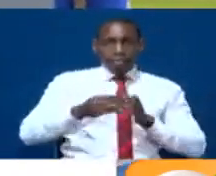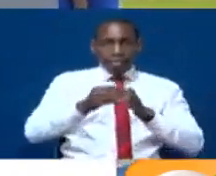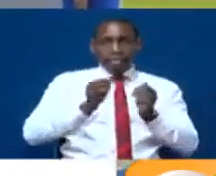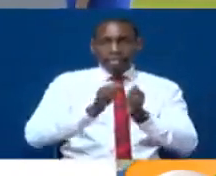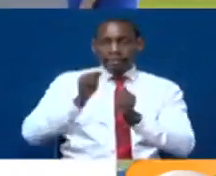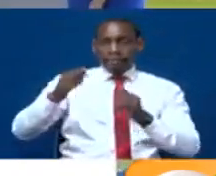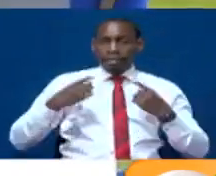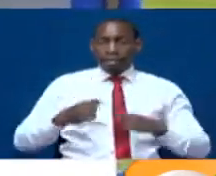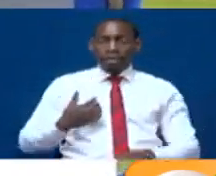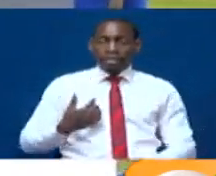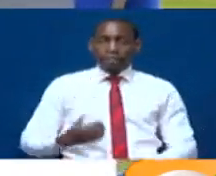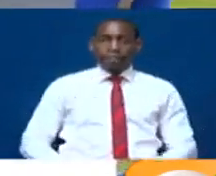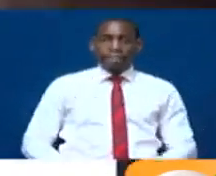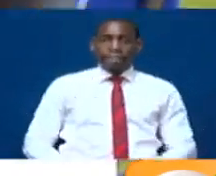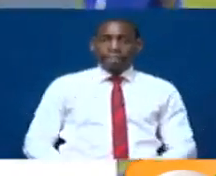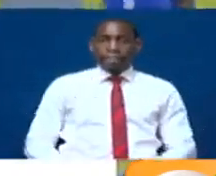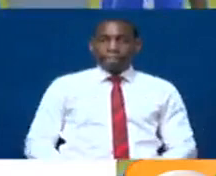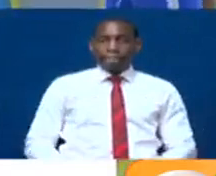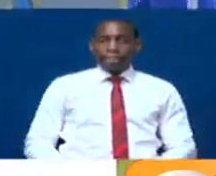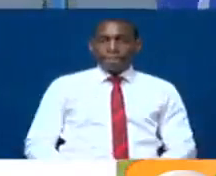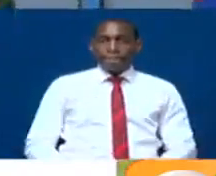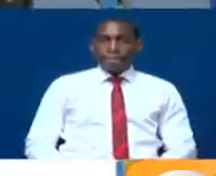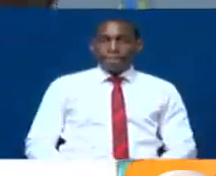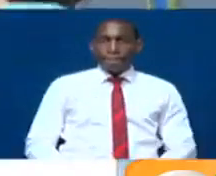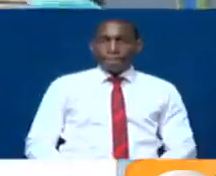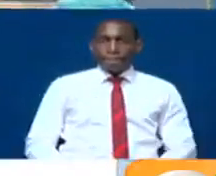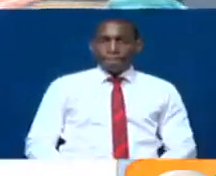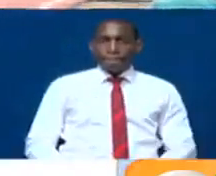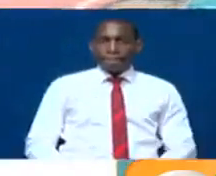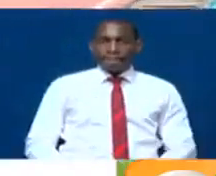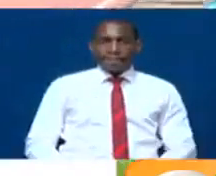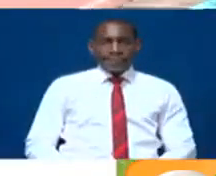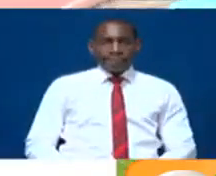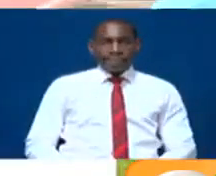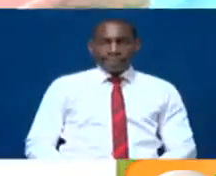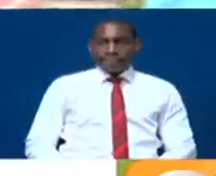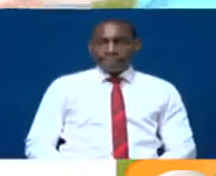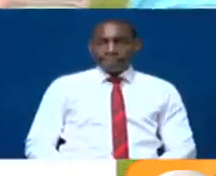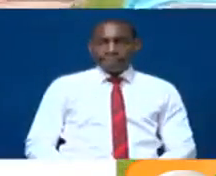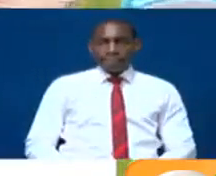15 medals. 8, 10, 11, 12.